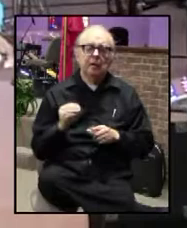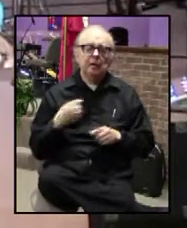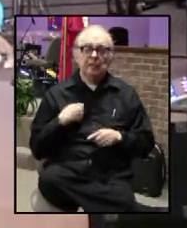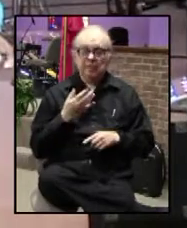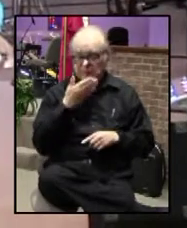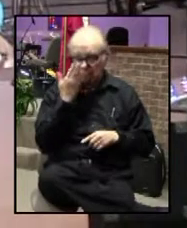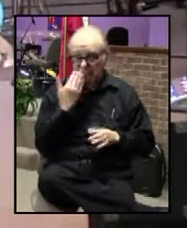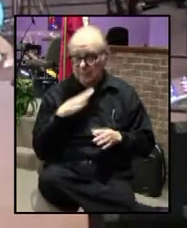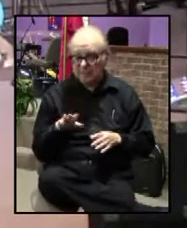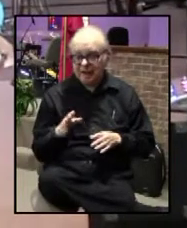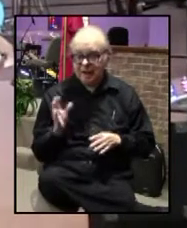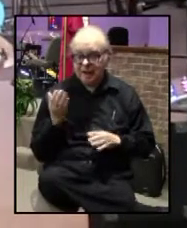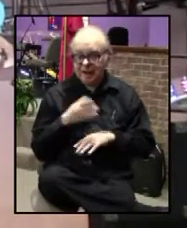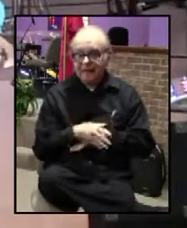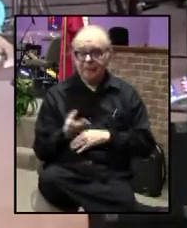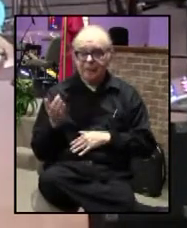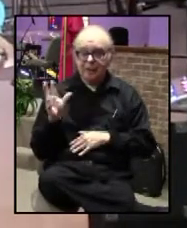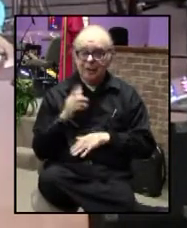after 3 days, you know.